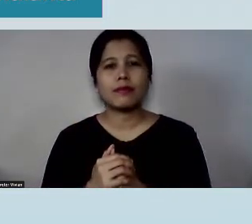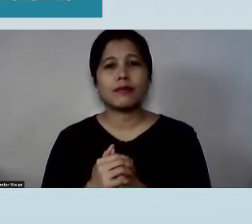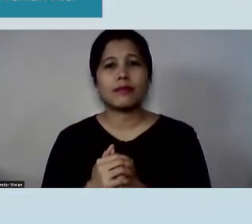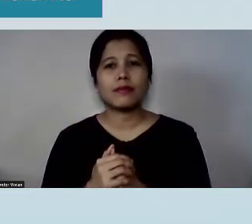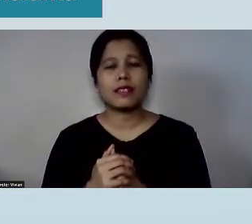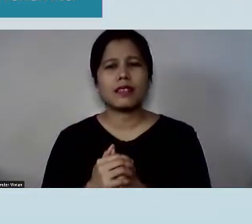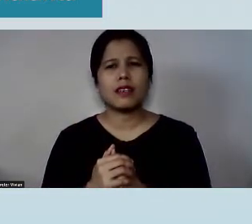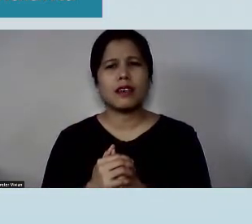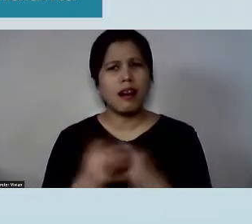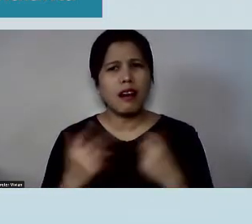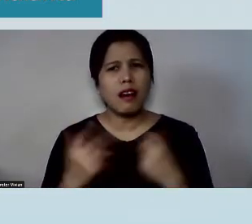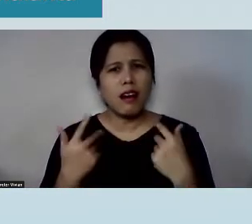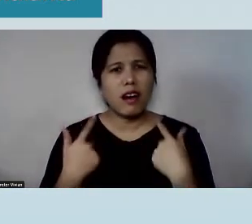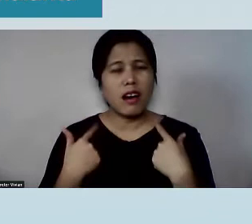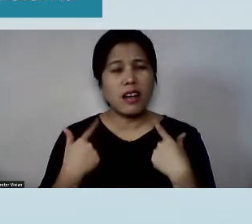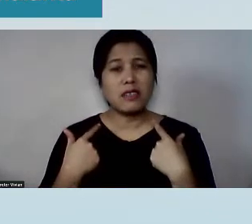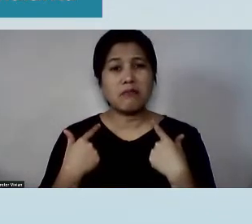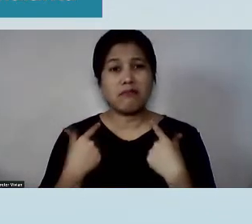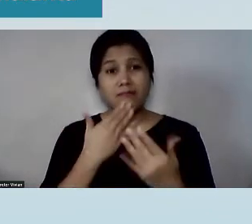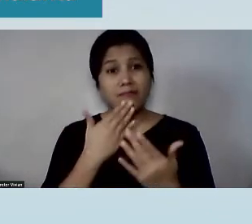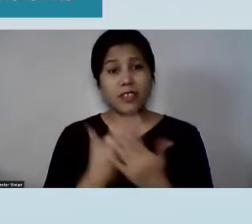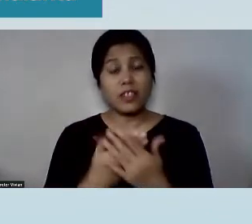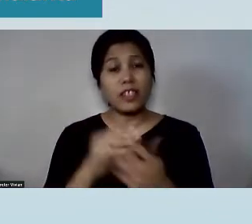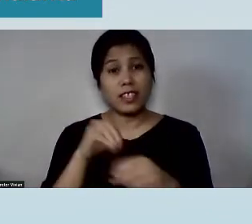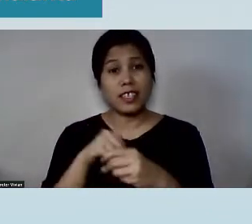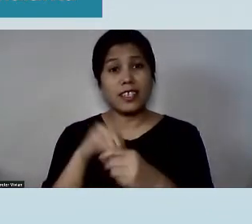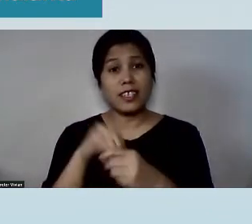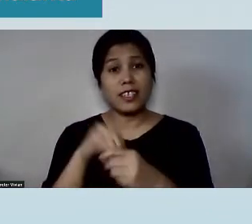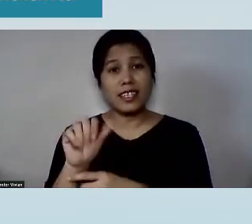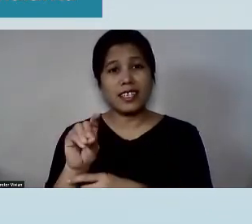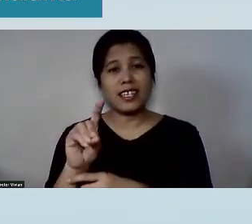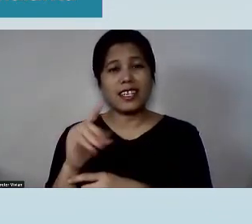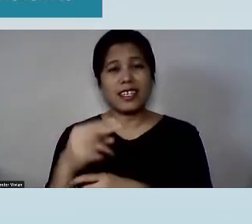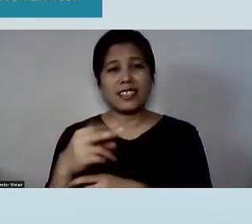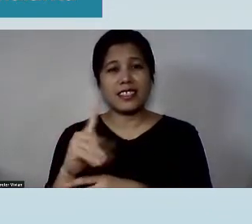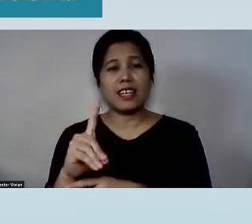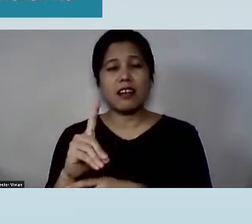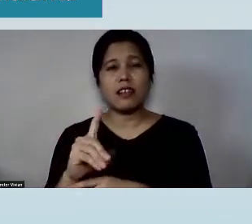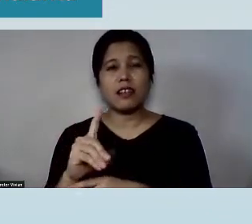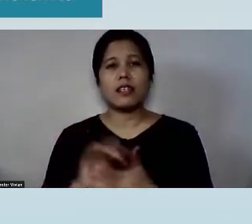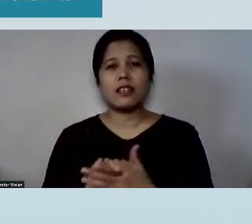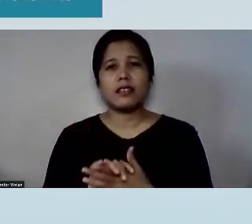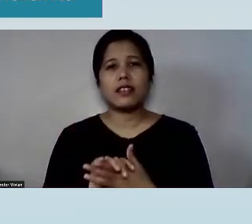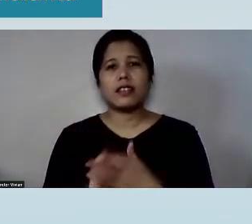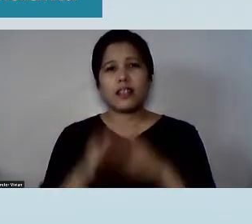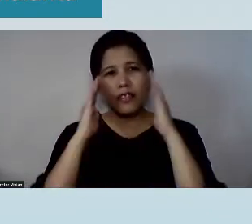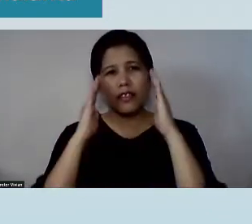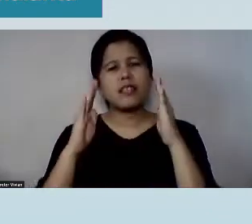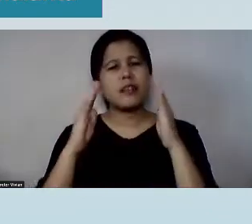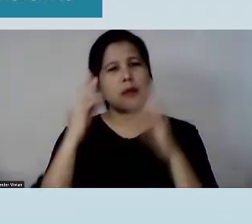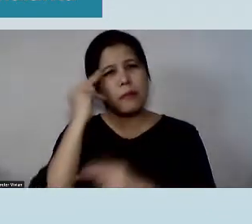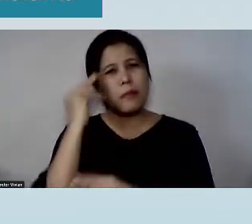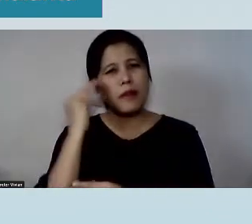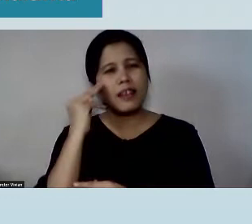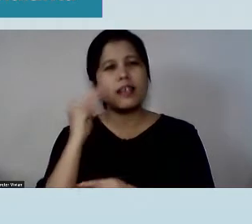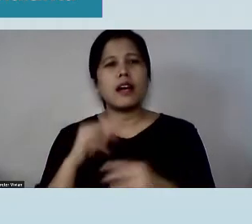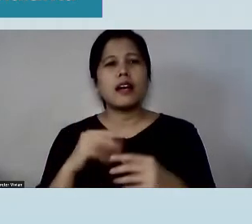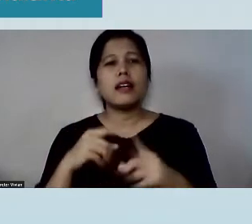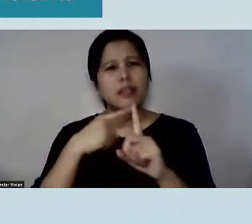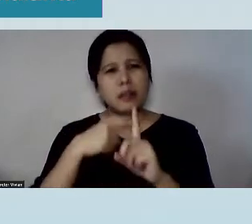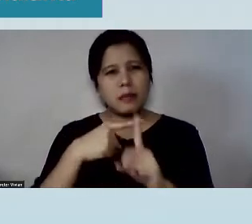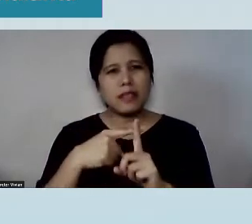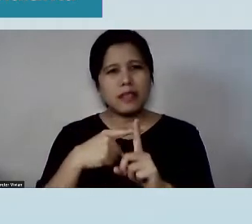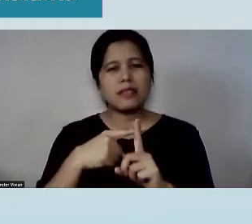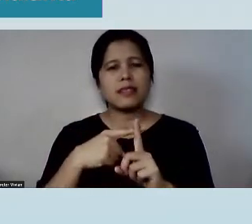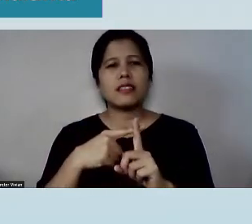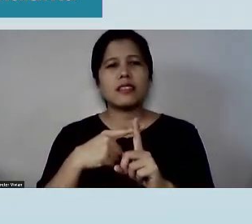Is there anything good about ADHD? And I'd like to restructure or reframe our minds about this because there are positive attributes that